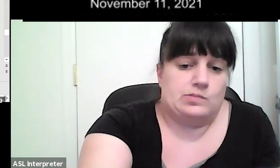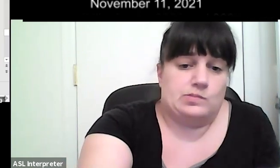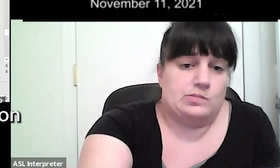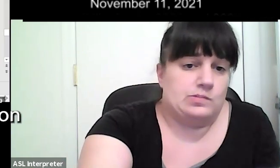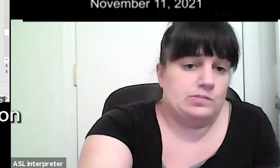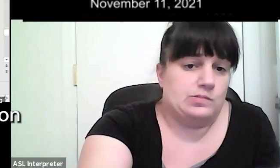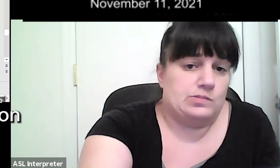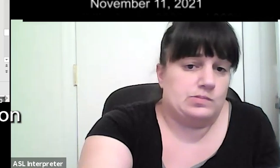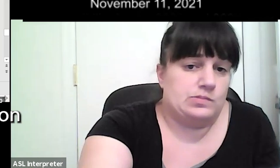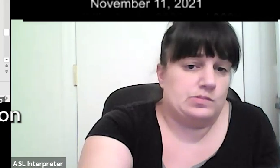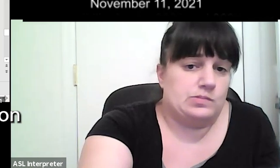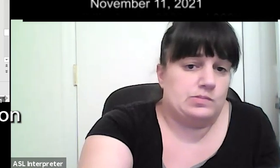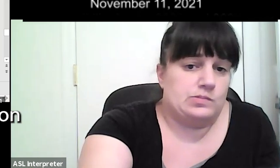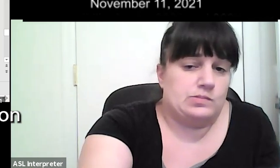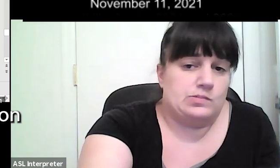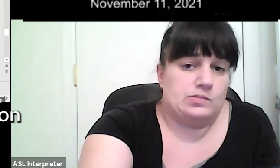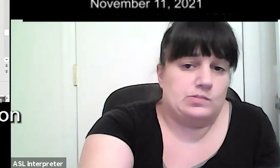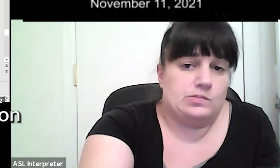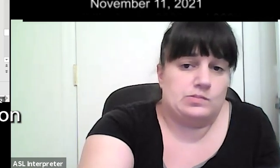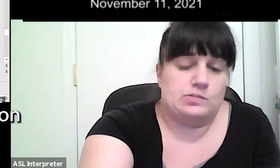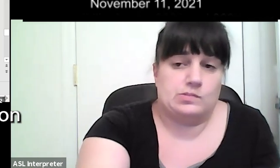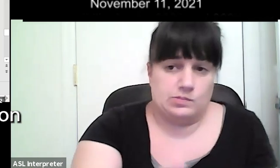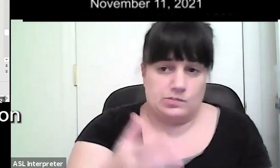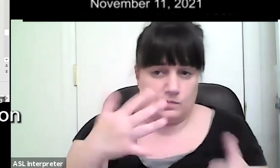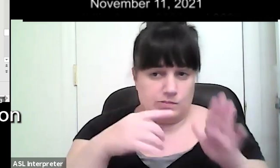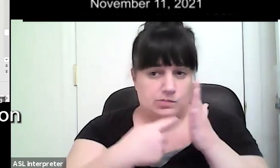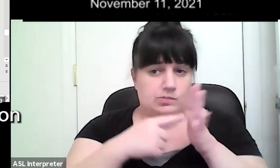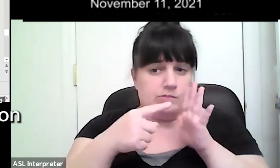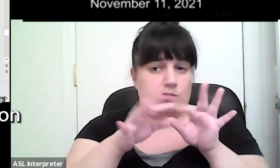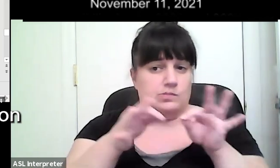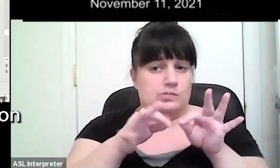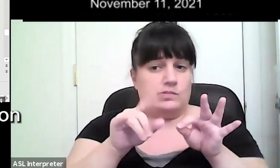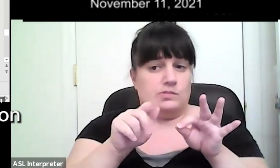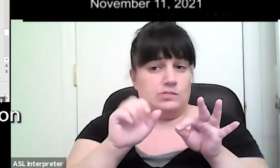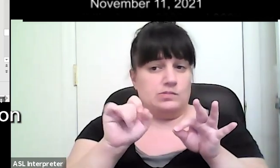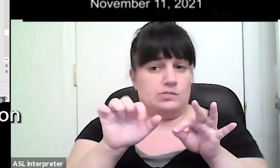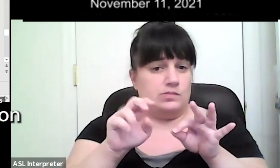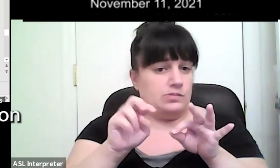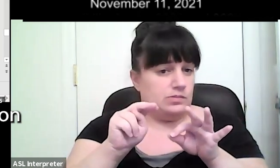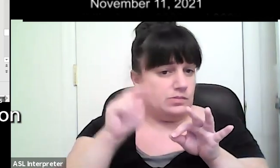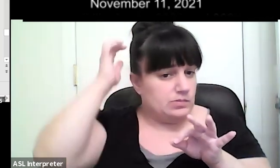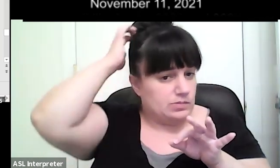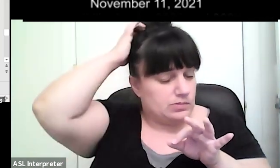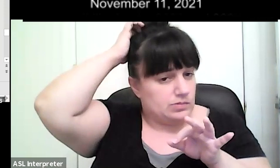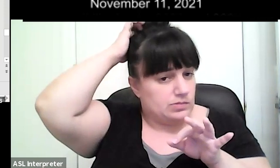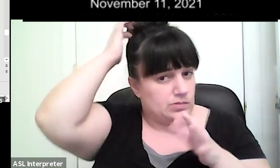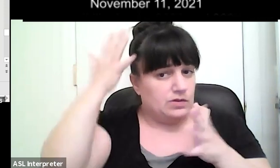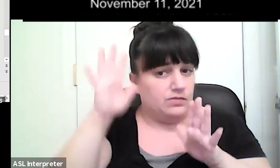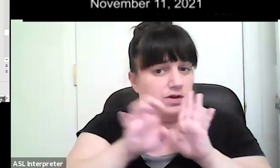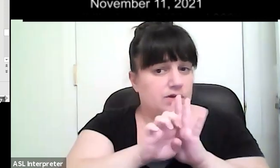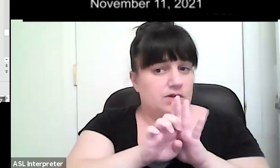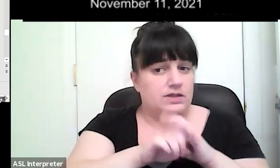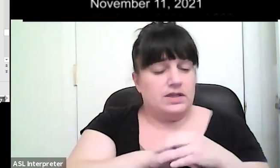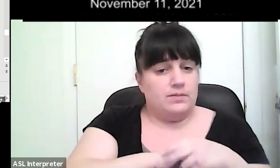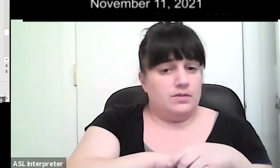Okay, so I talked about data sonification and maybe some examples.